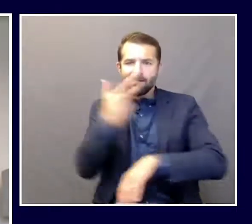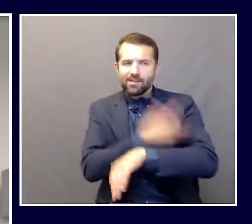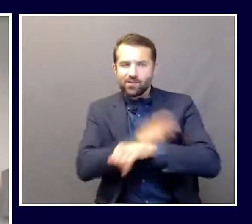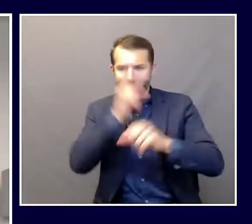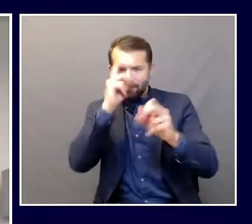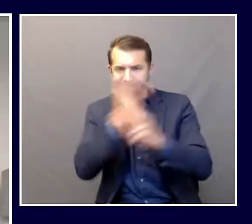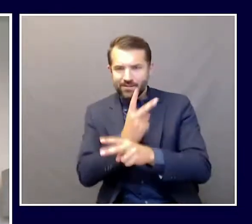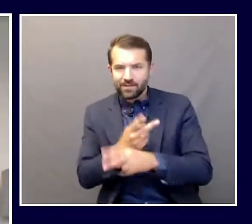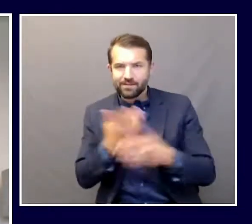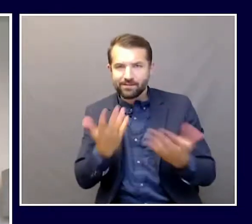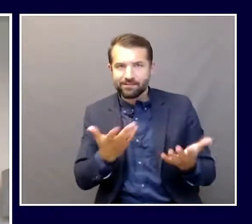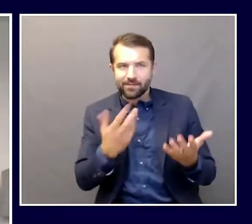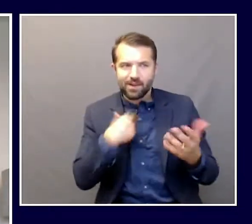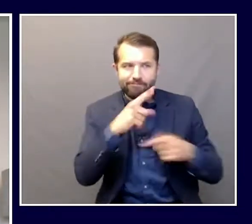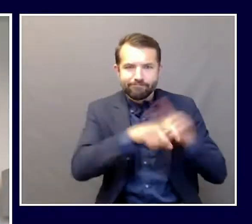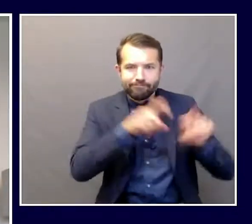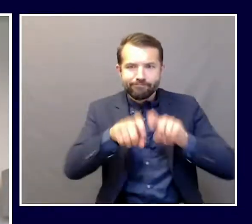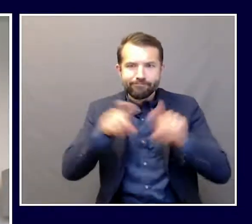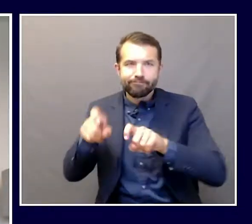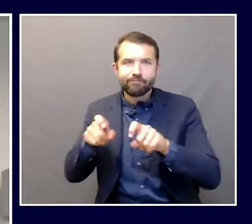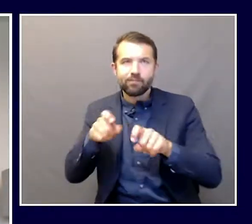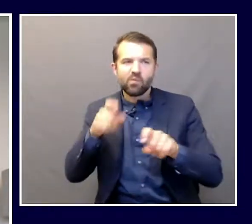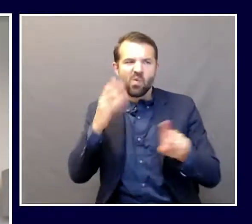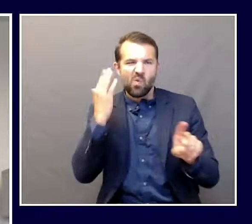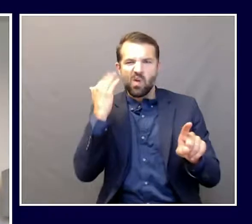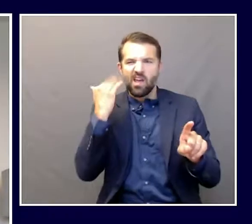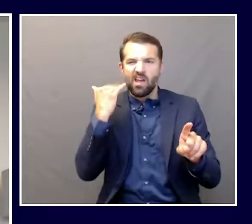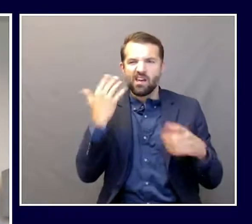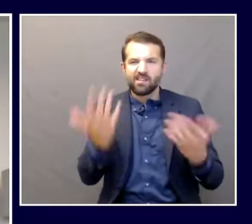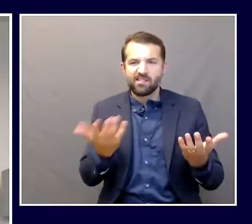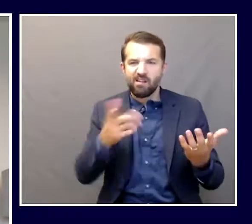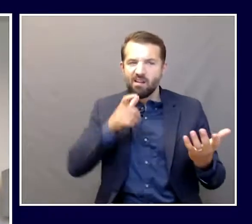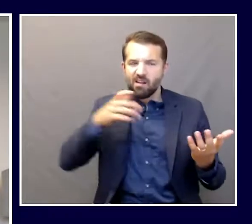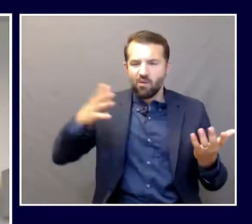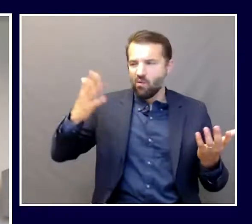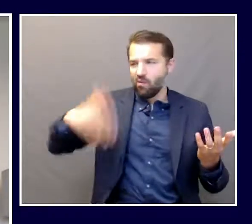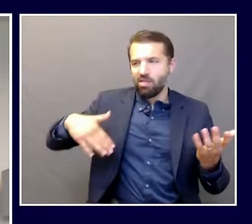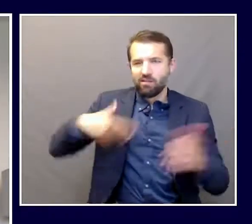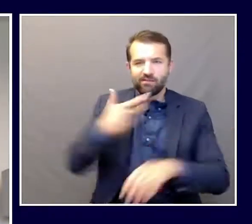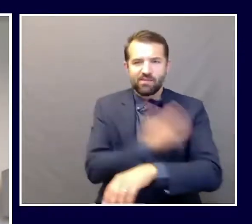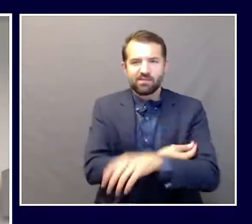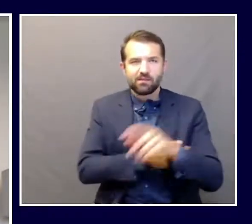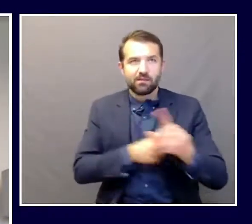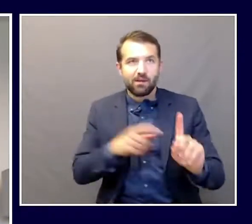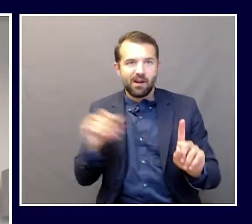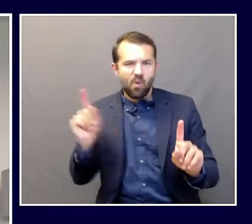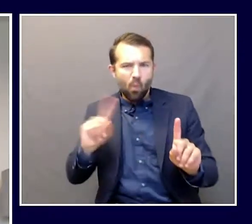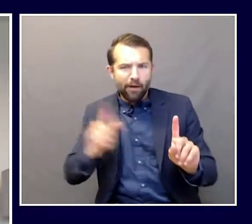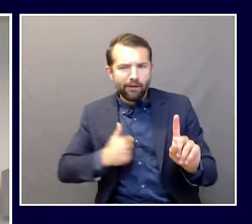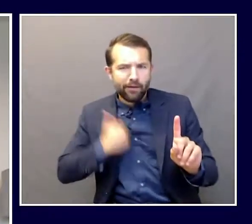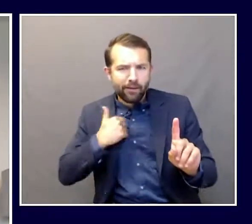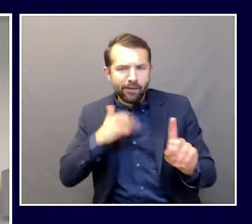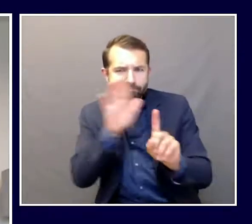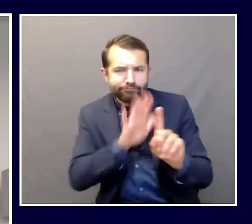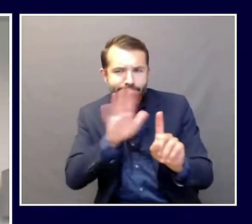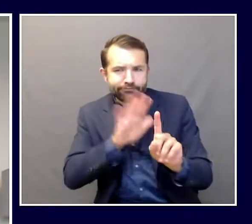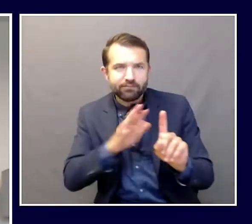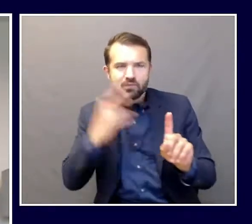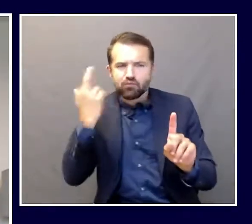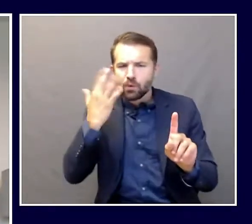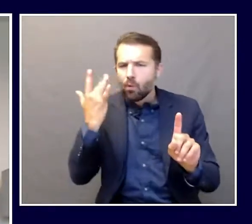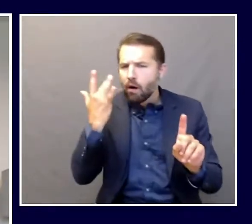hasn't been vaccinated? Where do they live? Why haven't they been vaccinated? What message might compel them